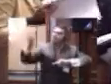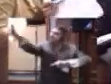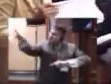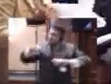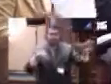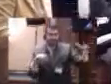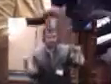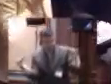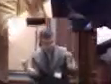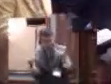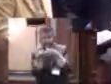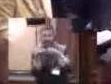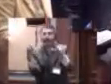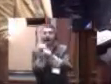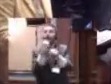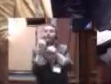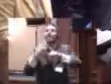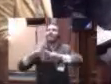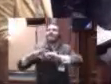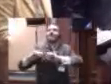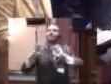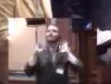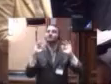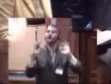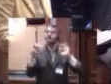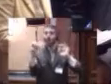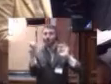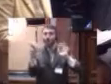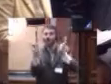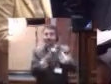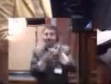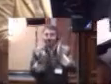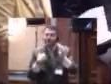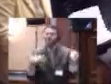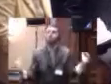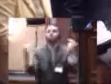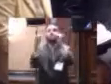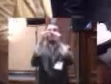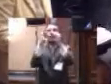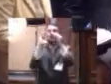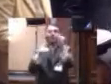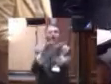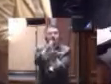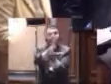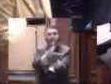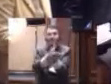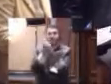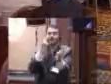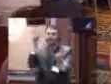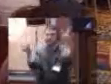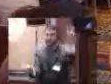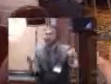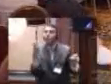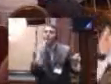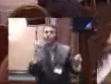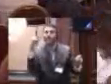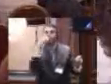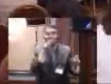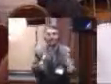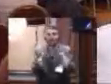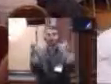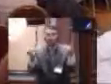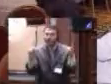So I hope in this session we can cover these three important issues. And I have the privilege